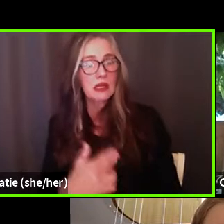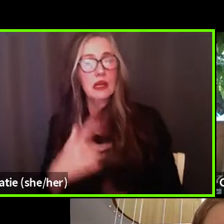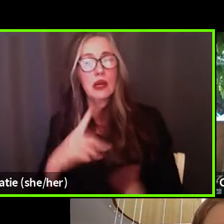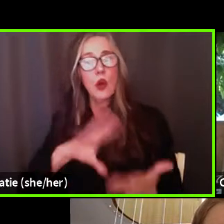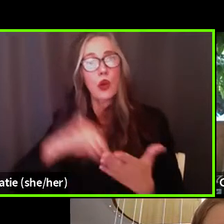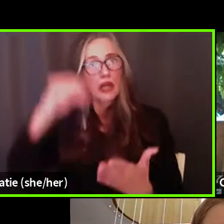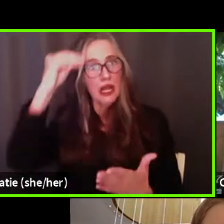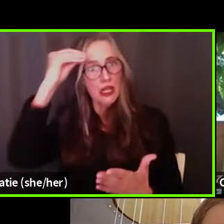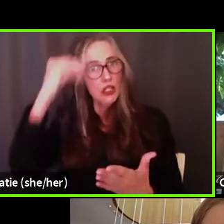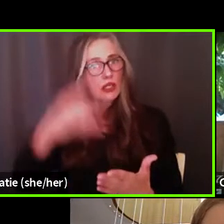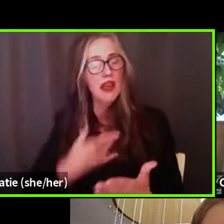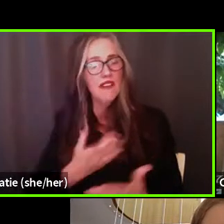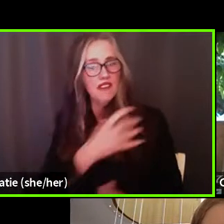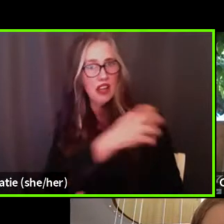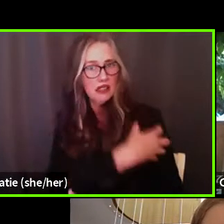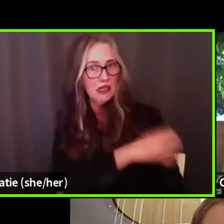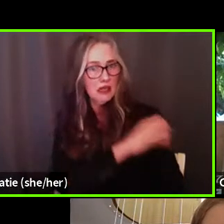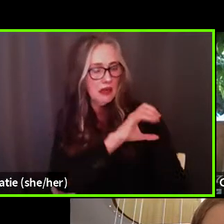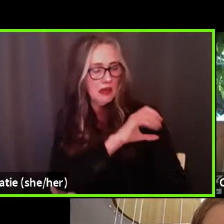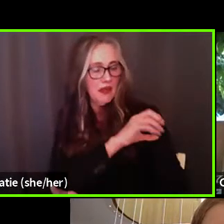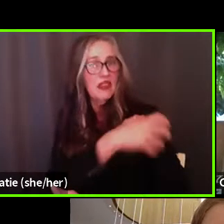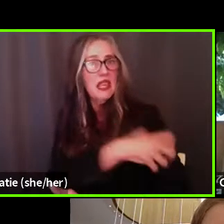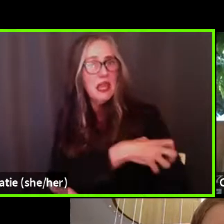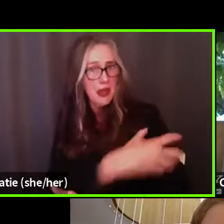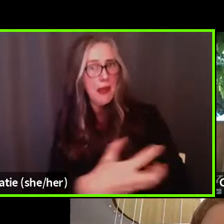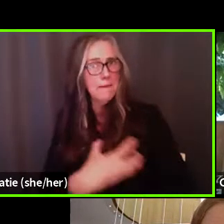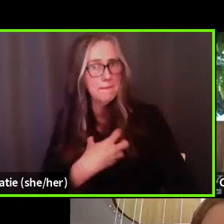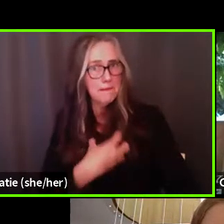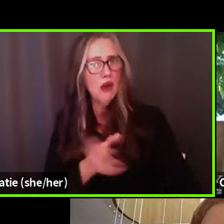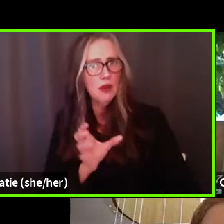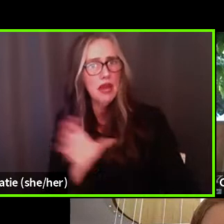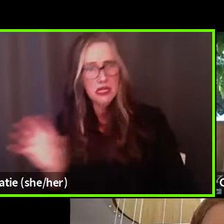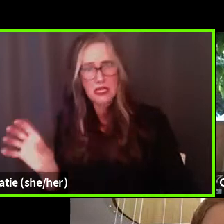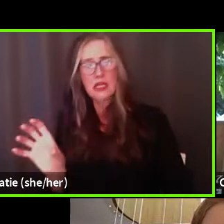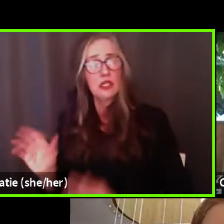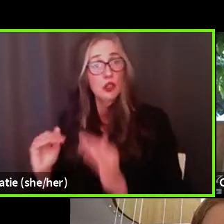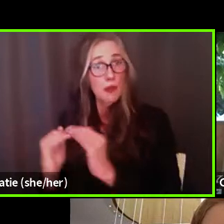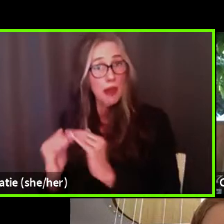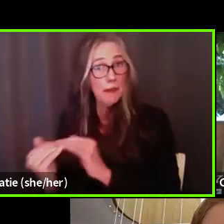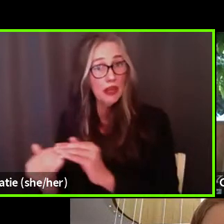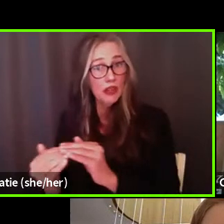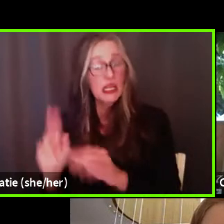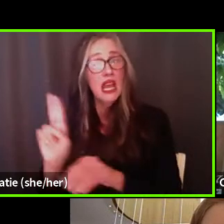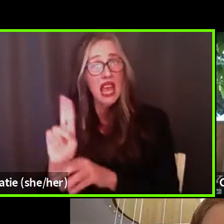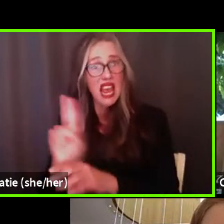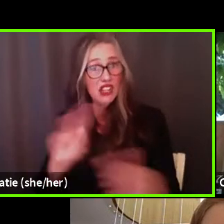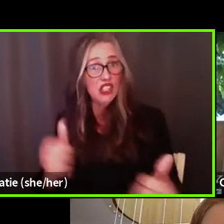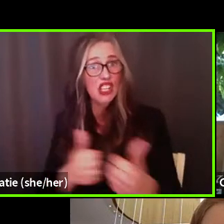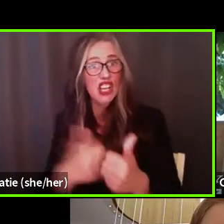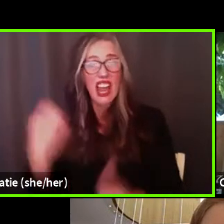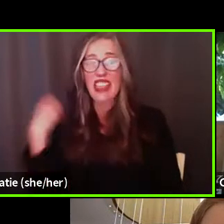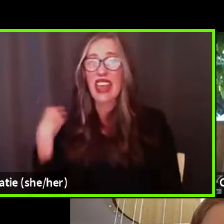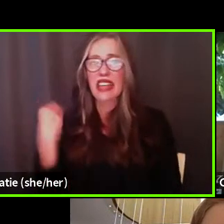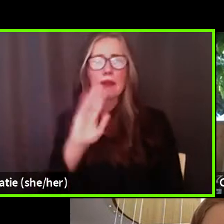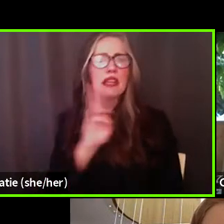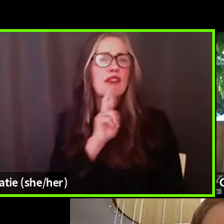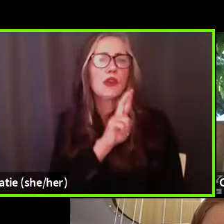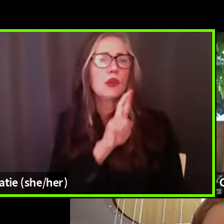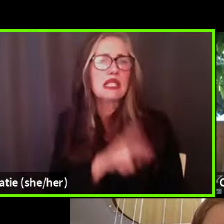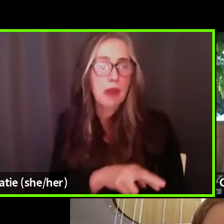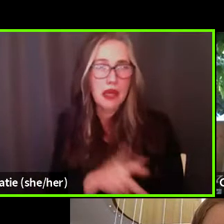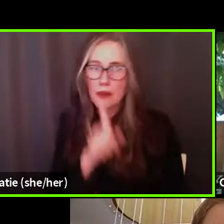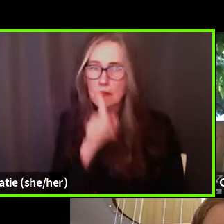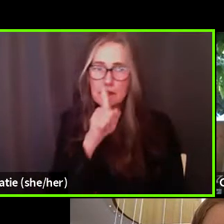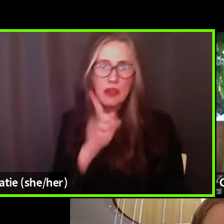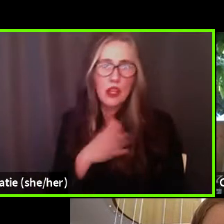and by you know having support of my peers and using the internal channels available to me the captain never responded to my quest to my